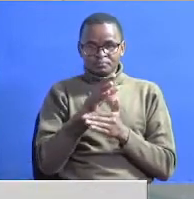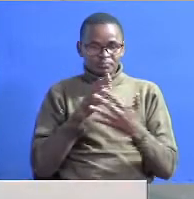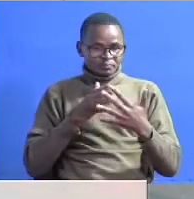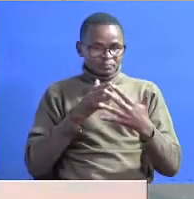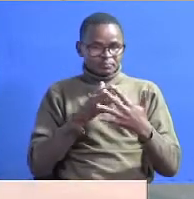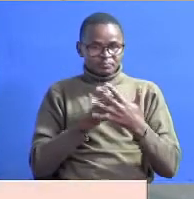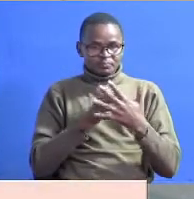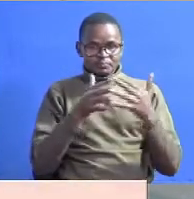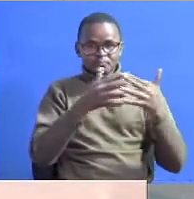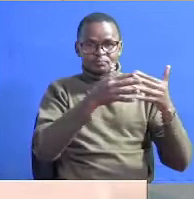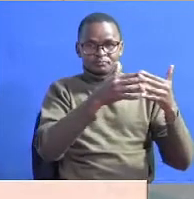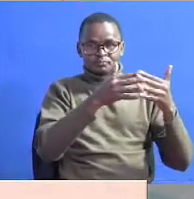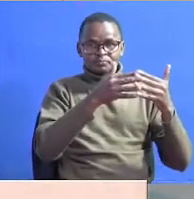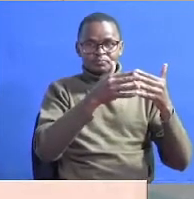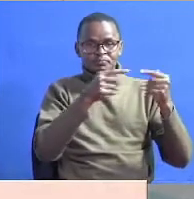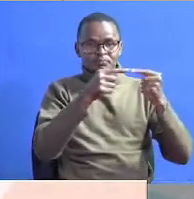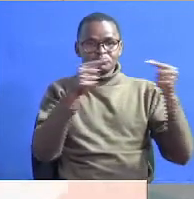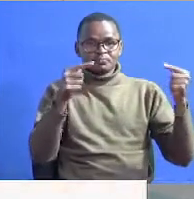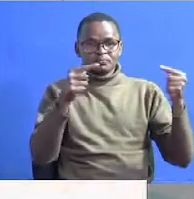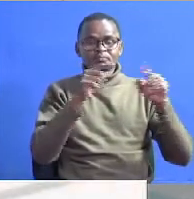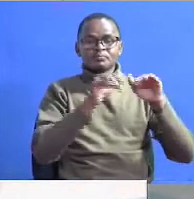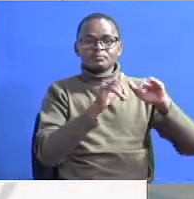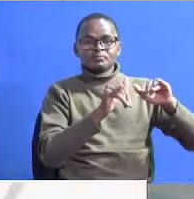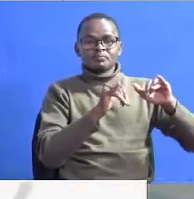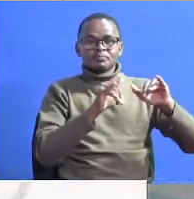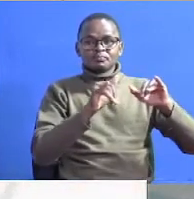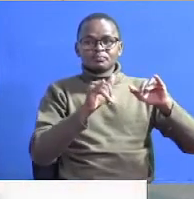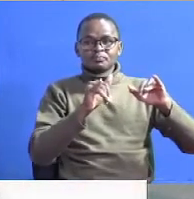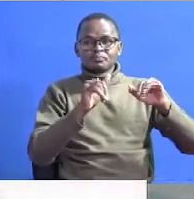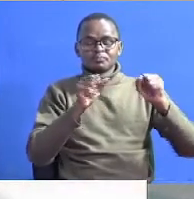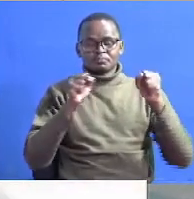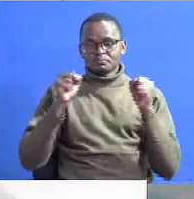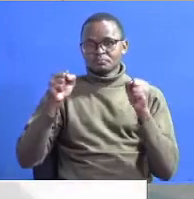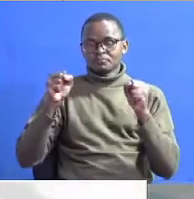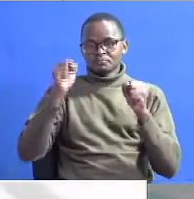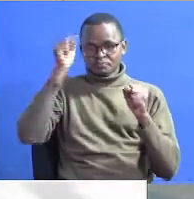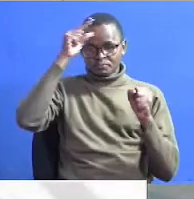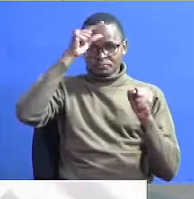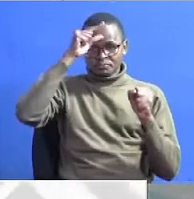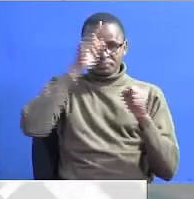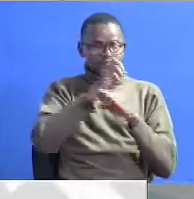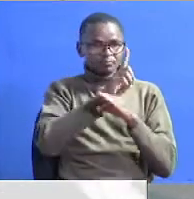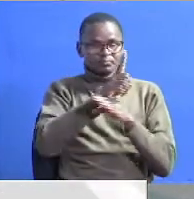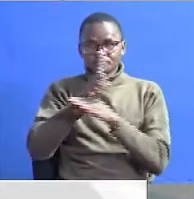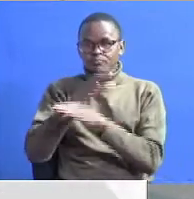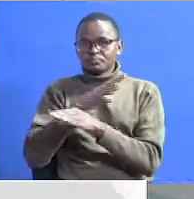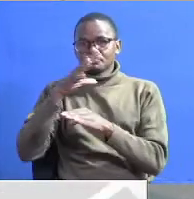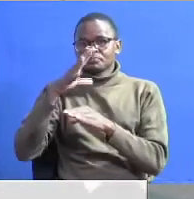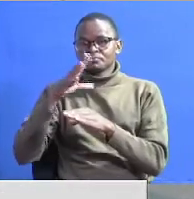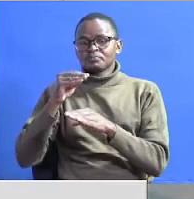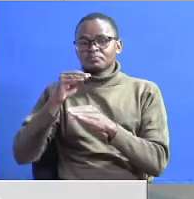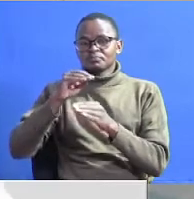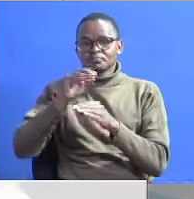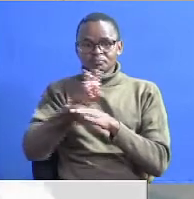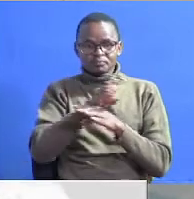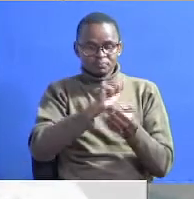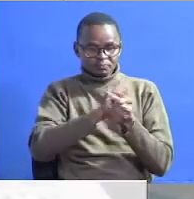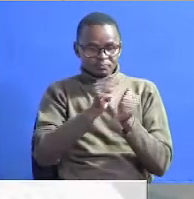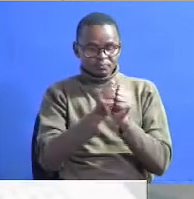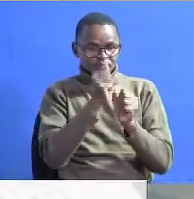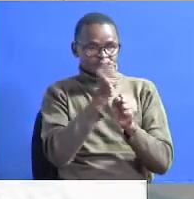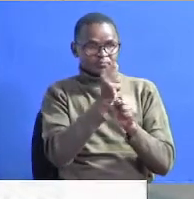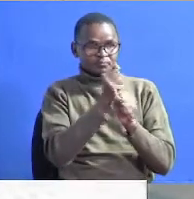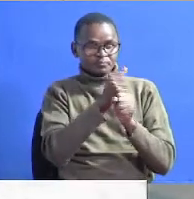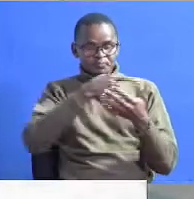the gates, the opposition to remain strong, that the government can be criticized and spot check to do